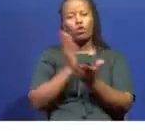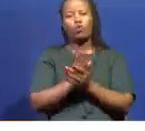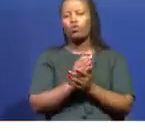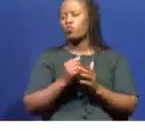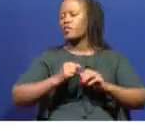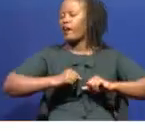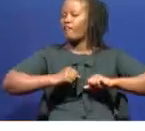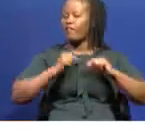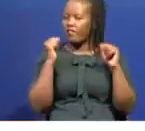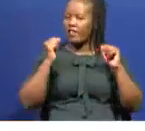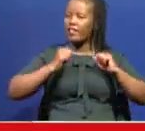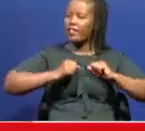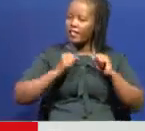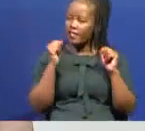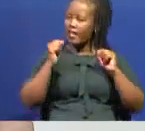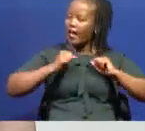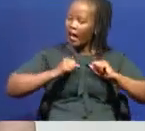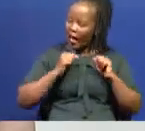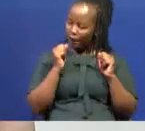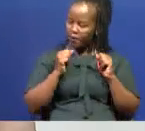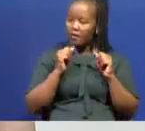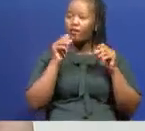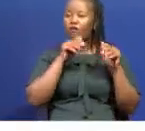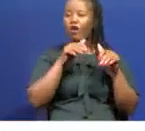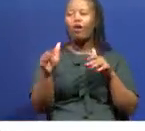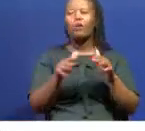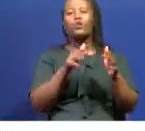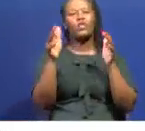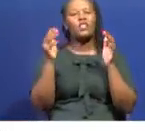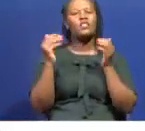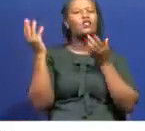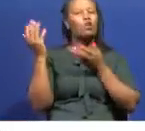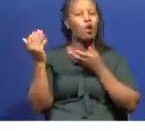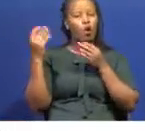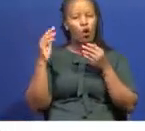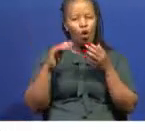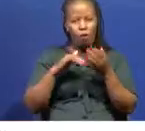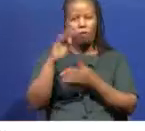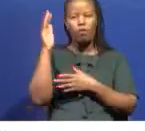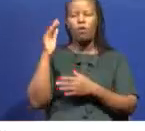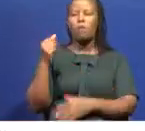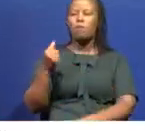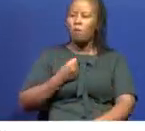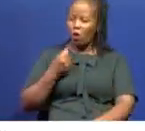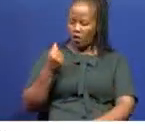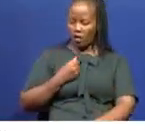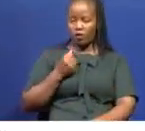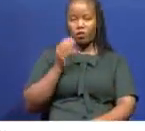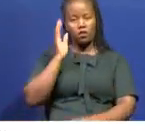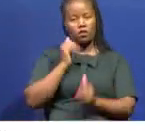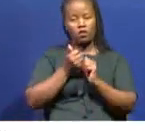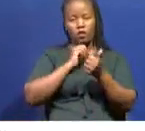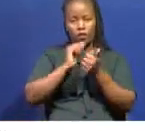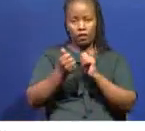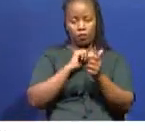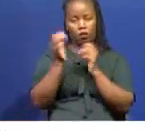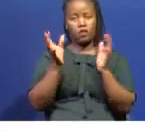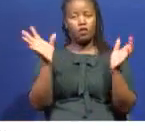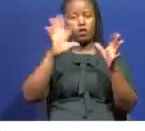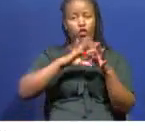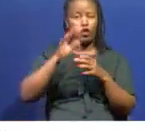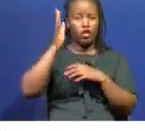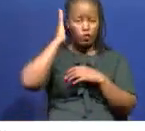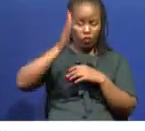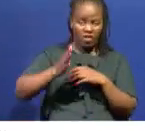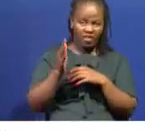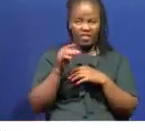these opportunities, and we are hoping that more girls can be able to join the sport. It's also been a very